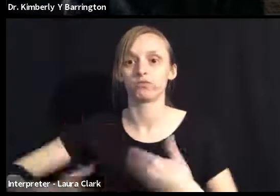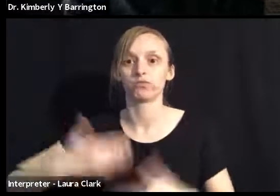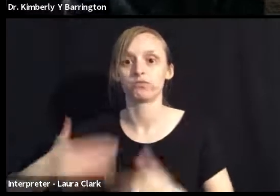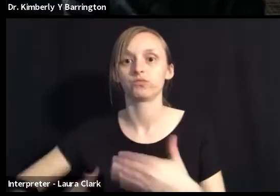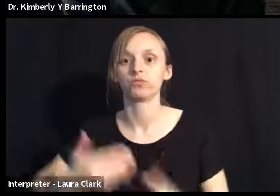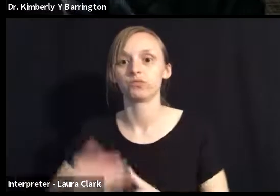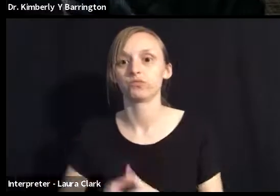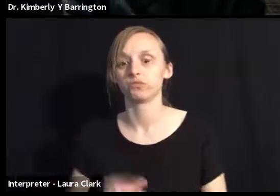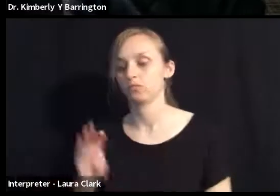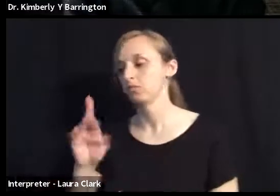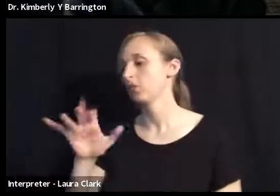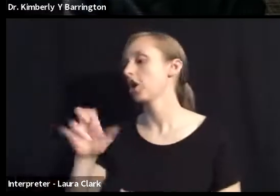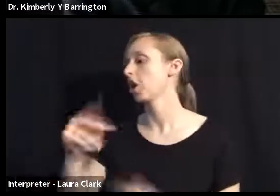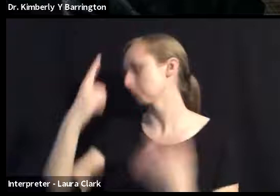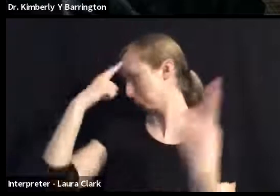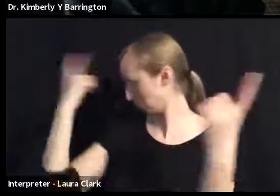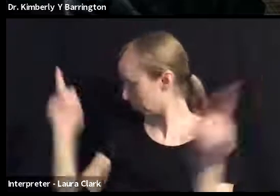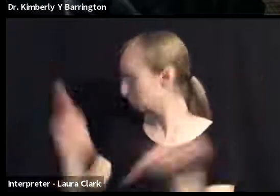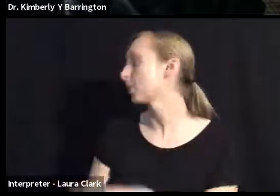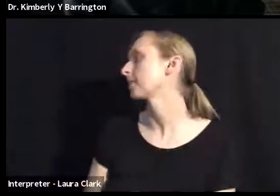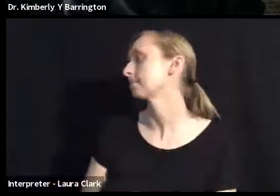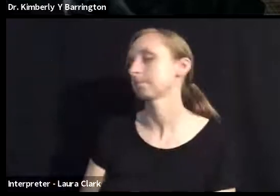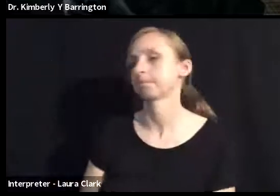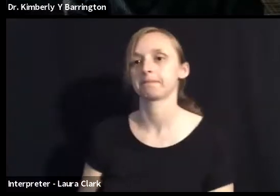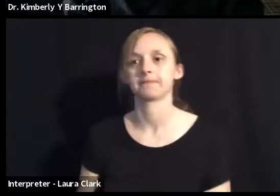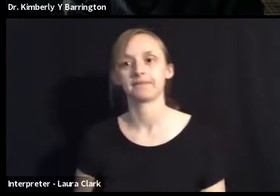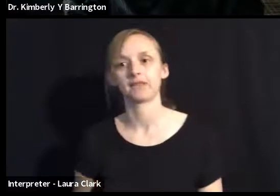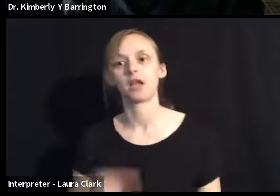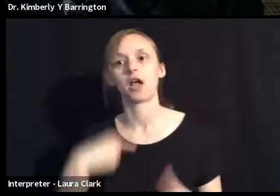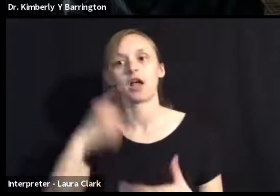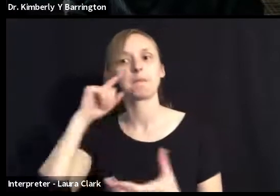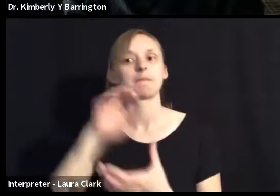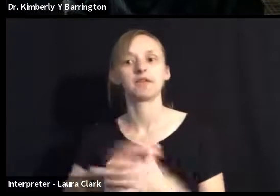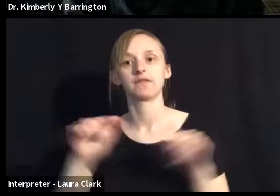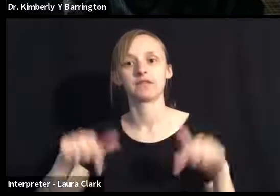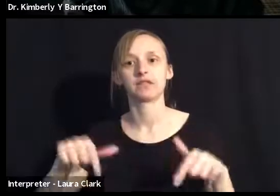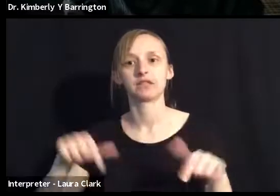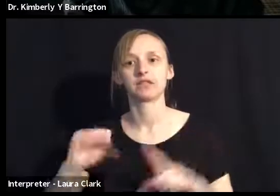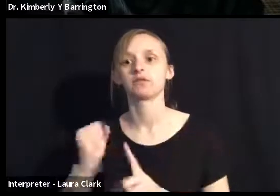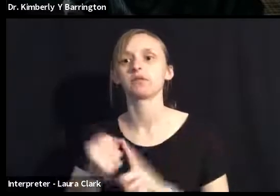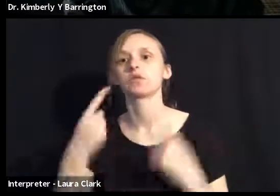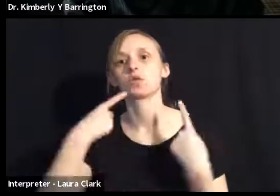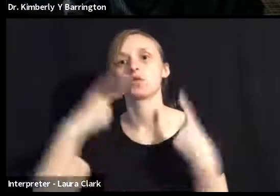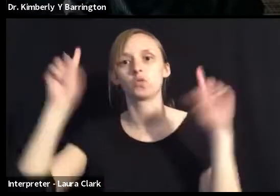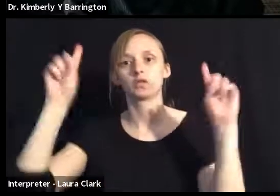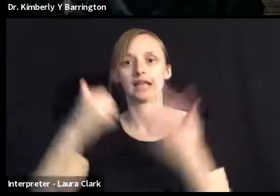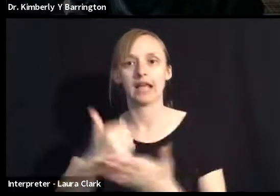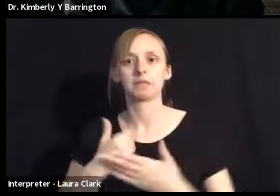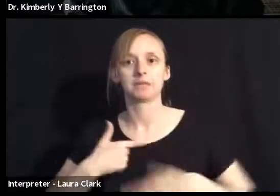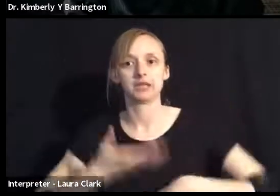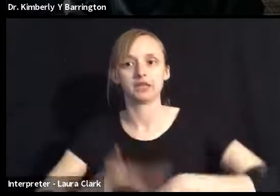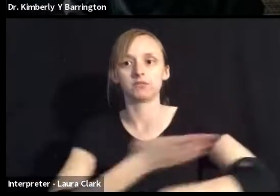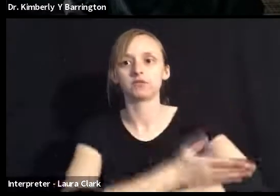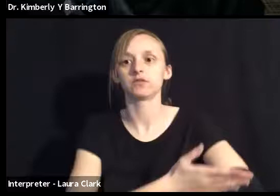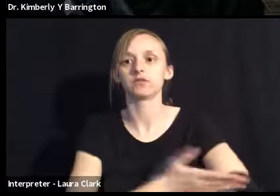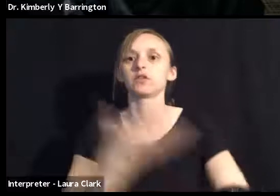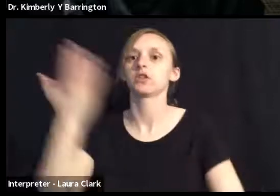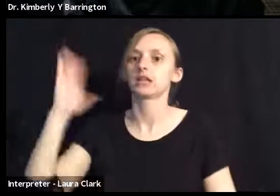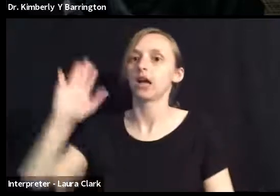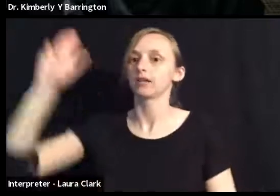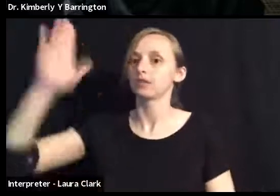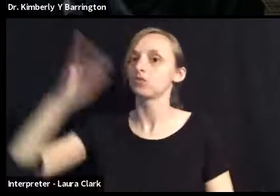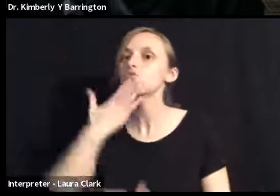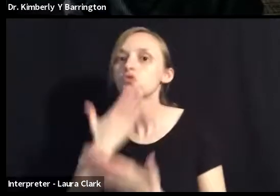Amen. So it's just, I believe this situation has worked for me in my good. So he is the God of good right now and the God